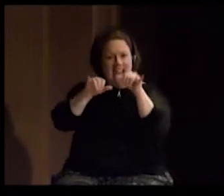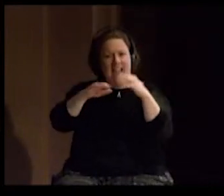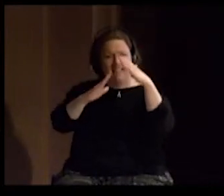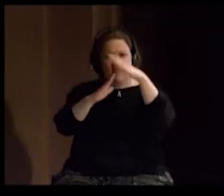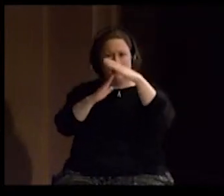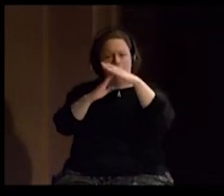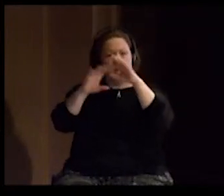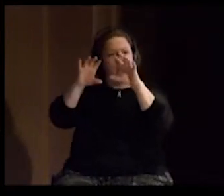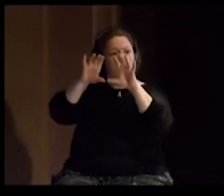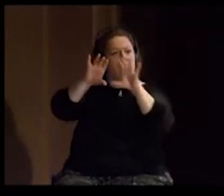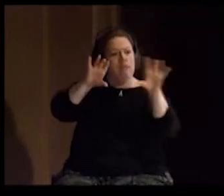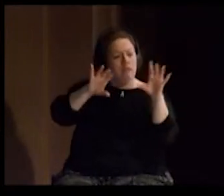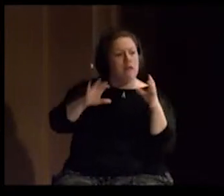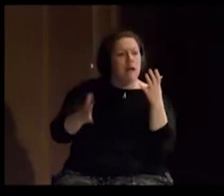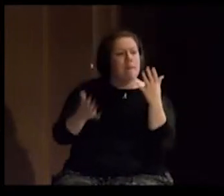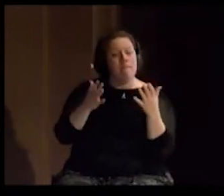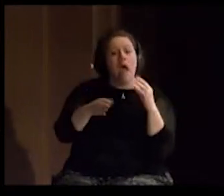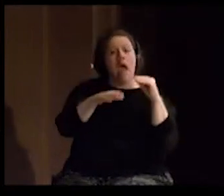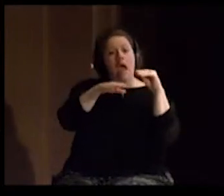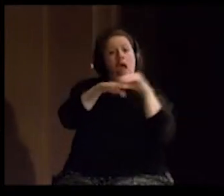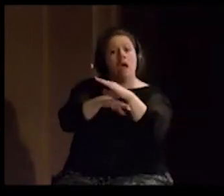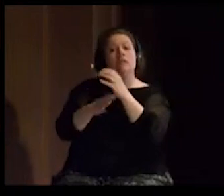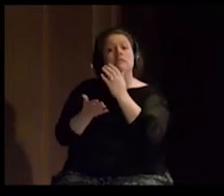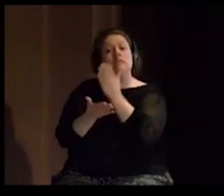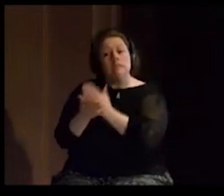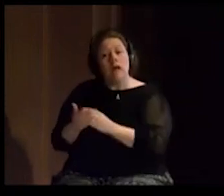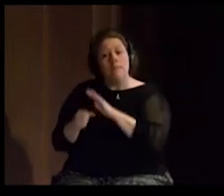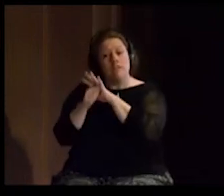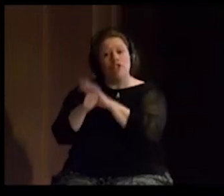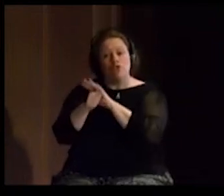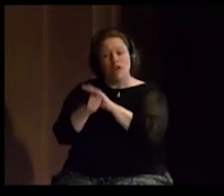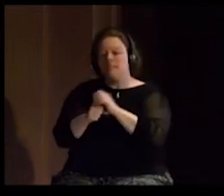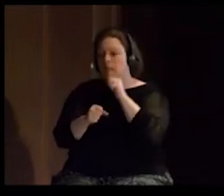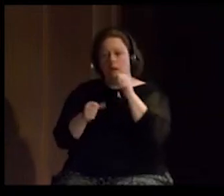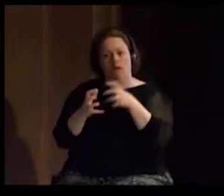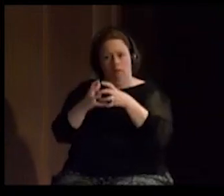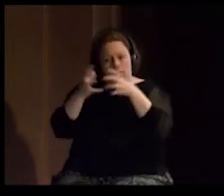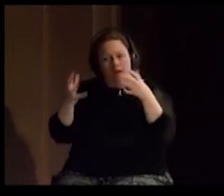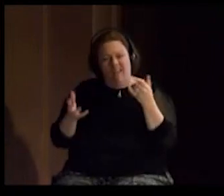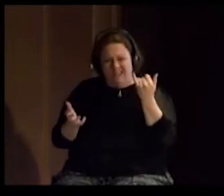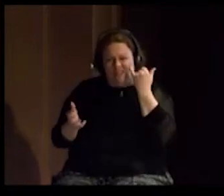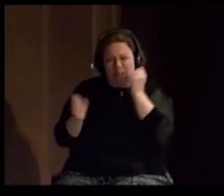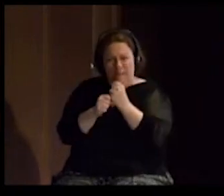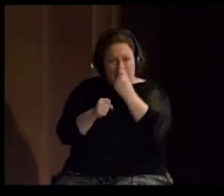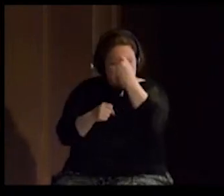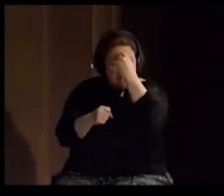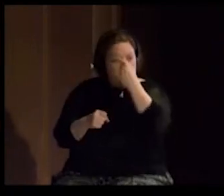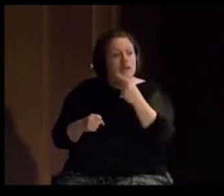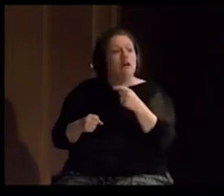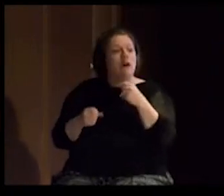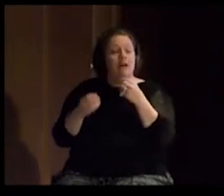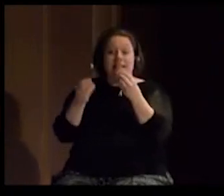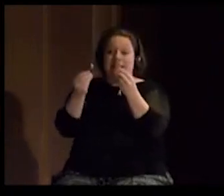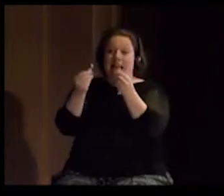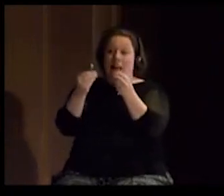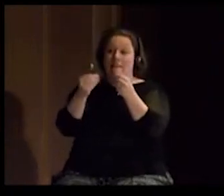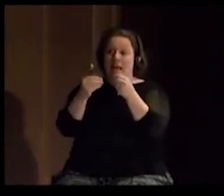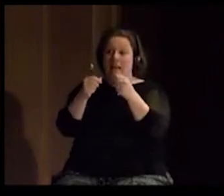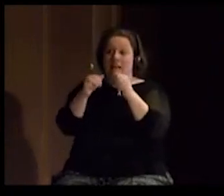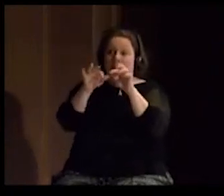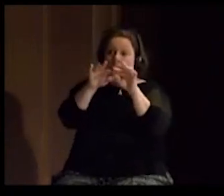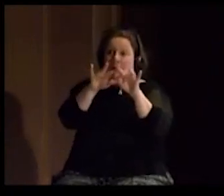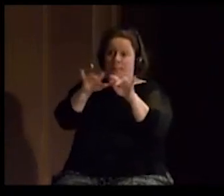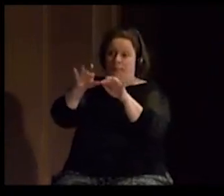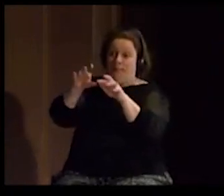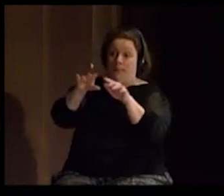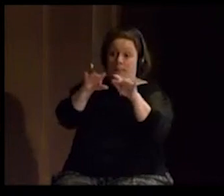So it may impose some stress, but probably not the majority, if that makes sense. And so yeah, like the sedimentation, the suspended sediments, they seem to be